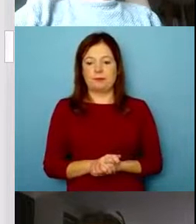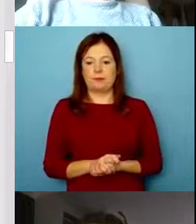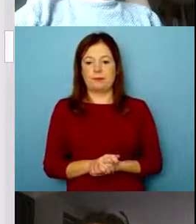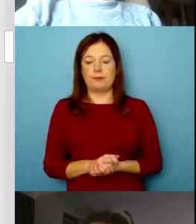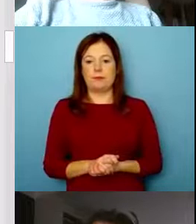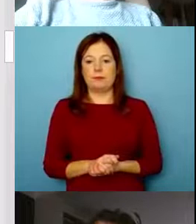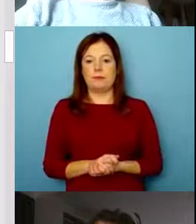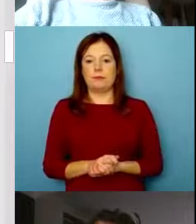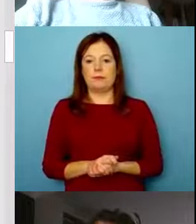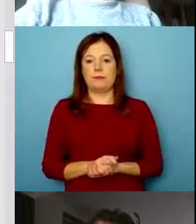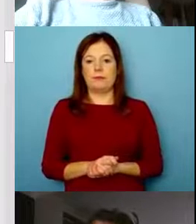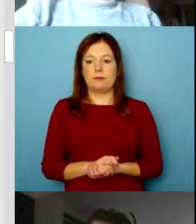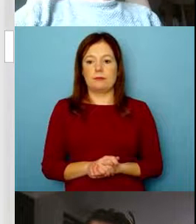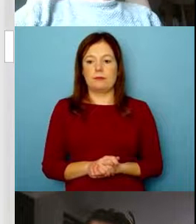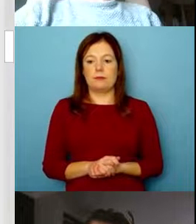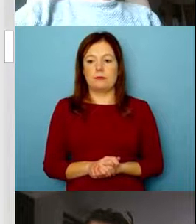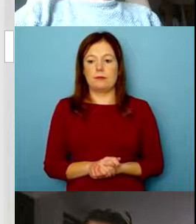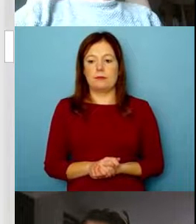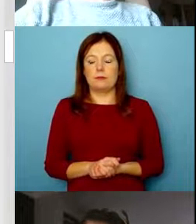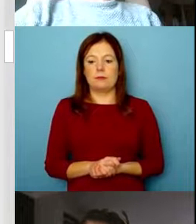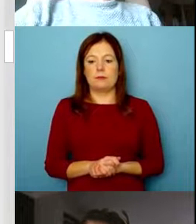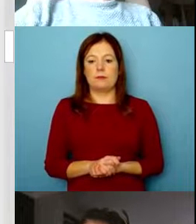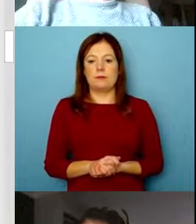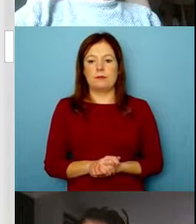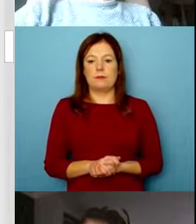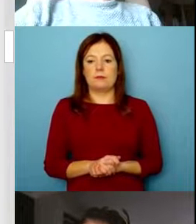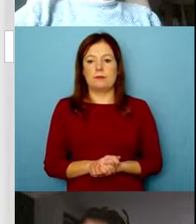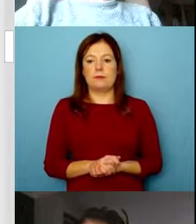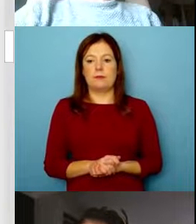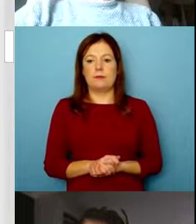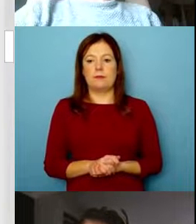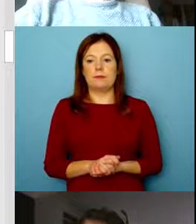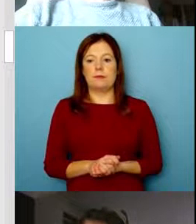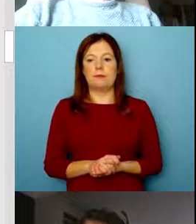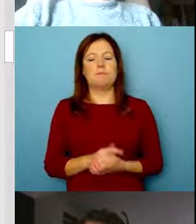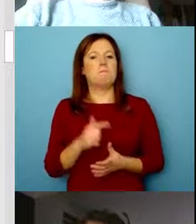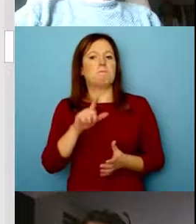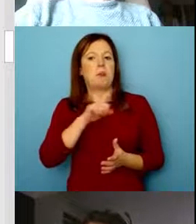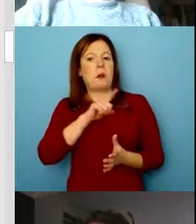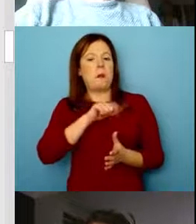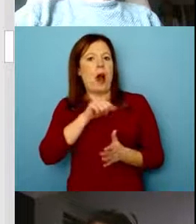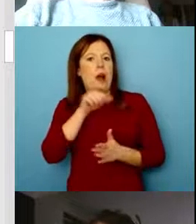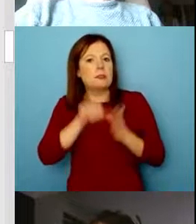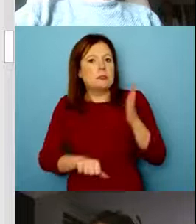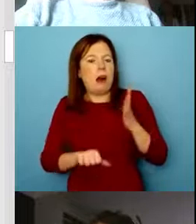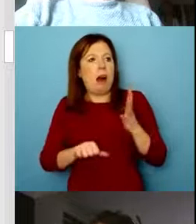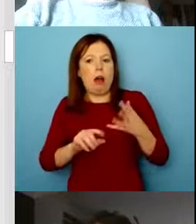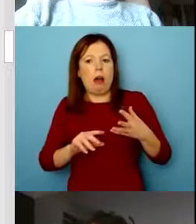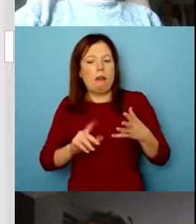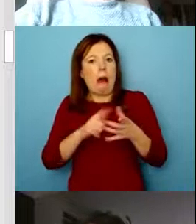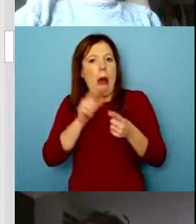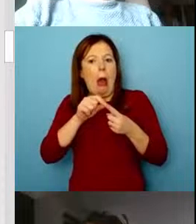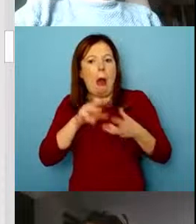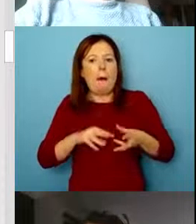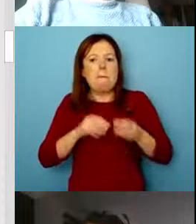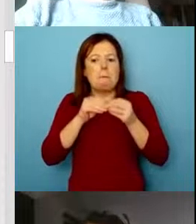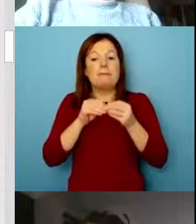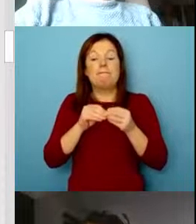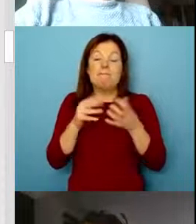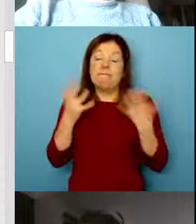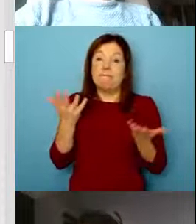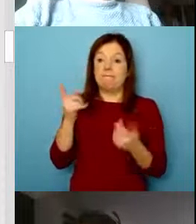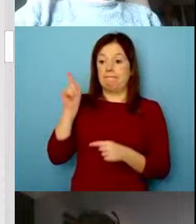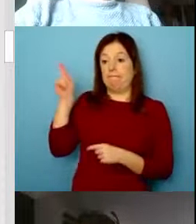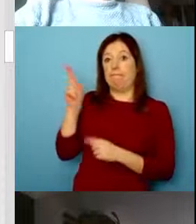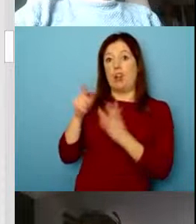long. But the real spark of building the Accessible TV Guide was the Ofcom requirements